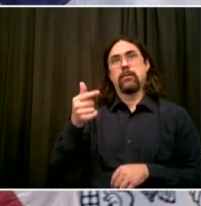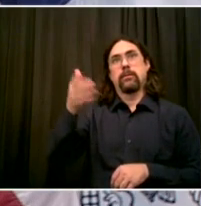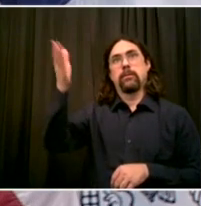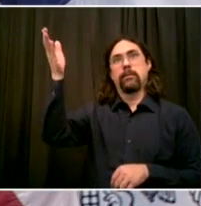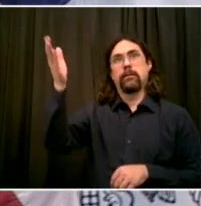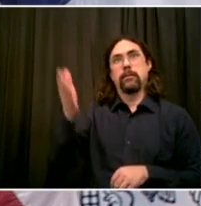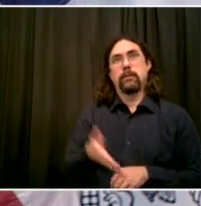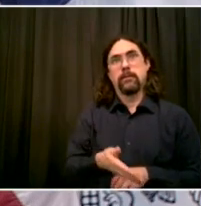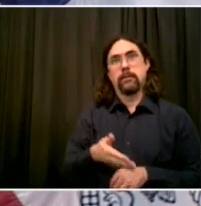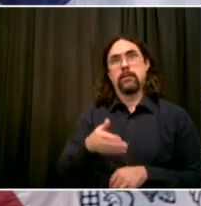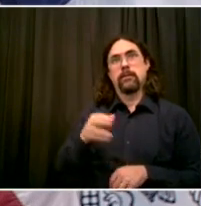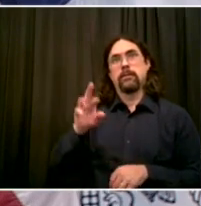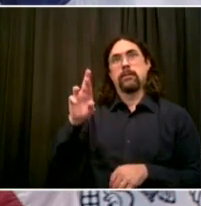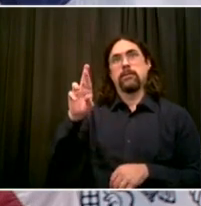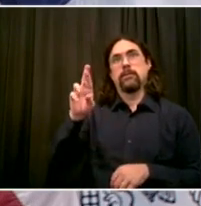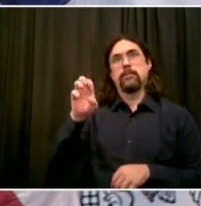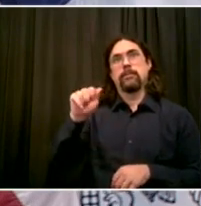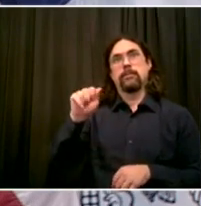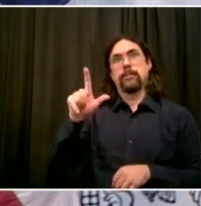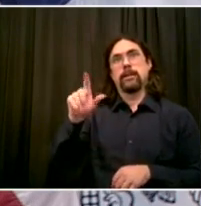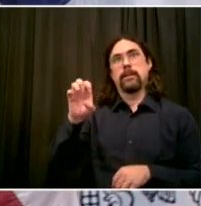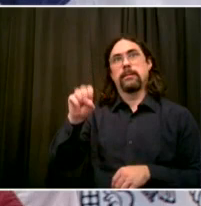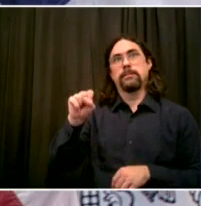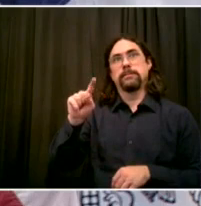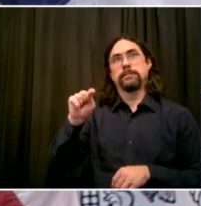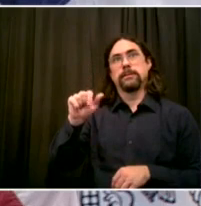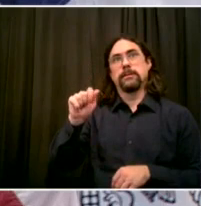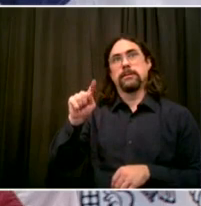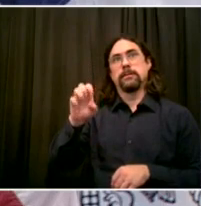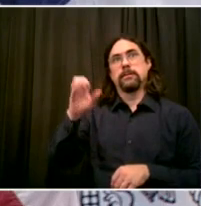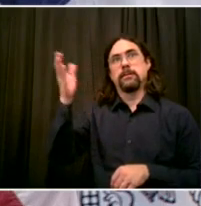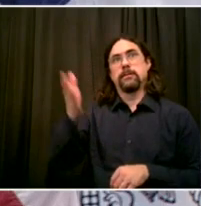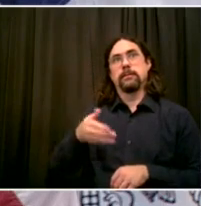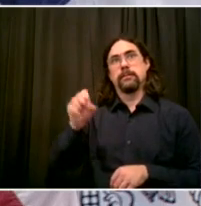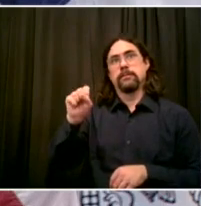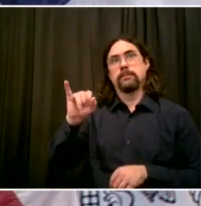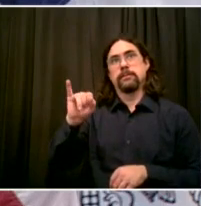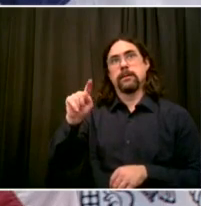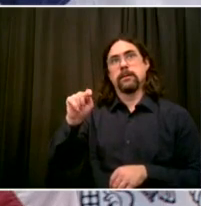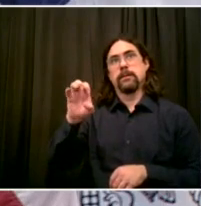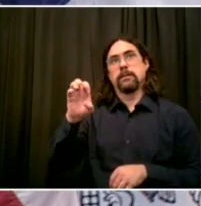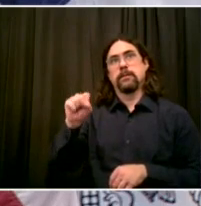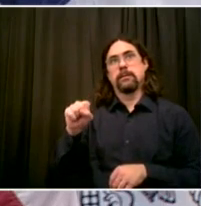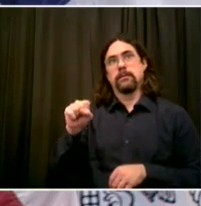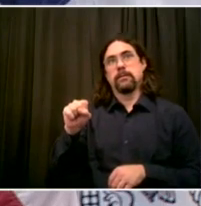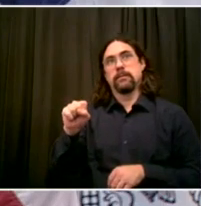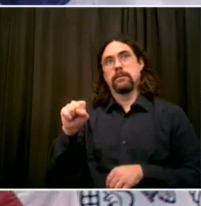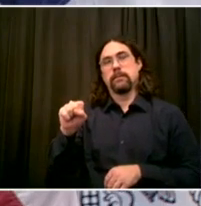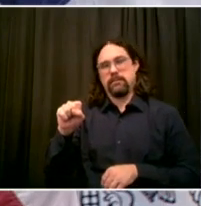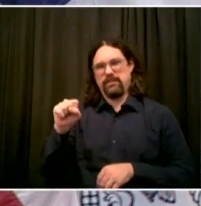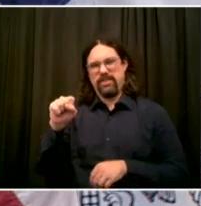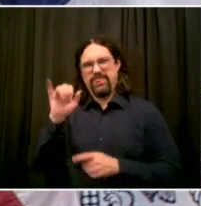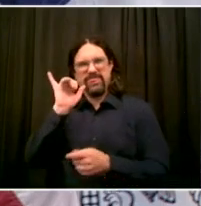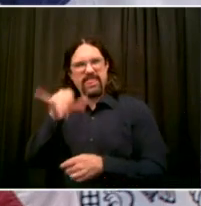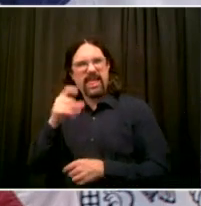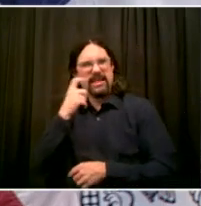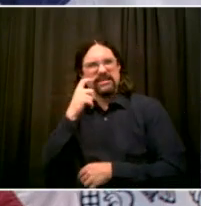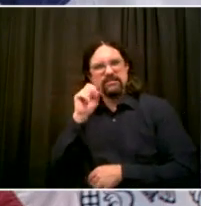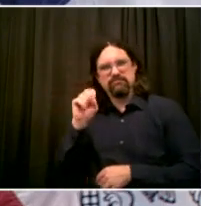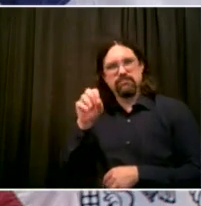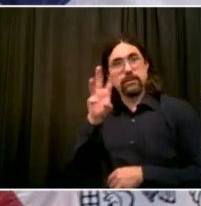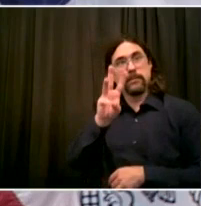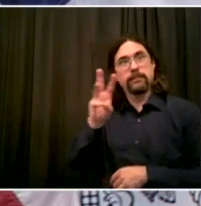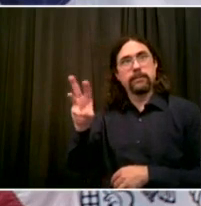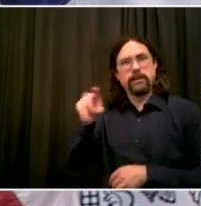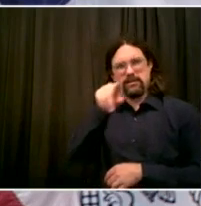www.nycsca.org/real estate/sites. There you go. So please, to our colleagues in the media, if you could spread that around, because we want to make sure that everyone who wants to help us build